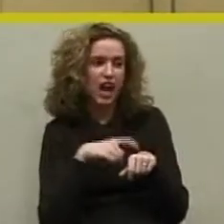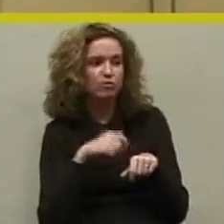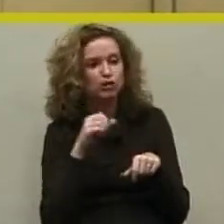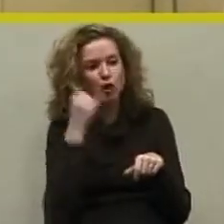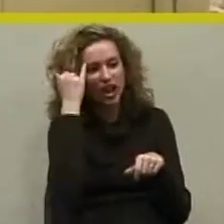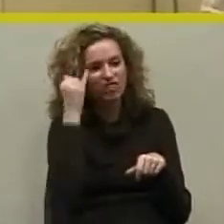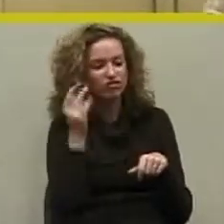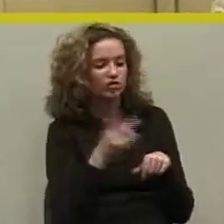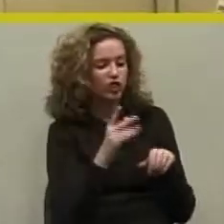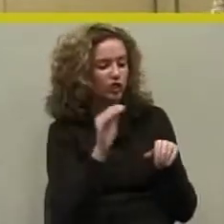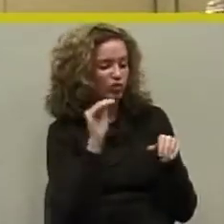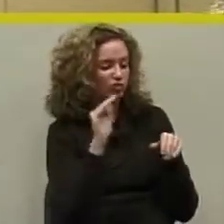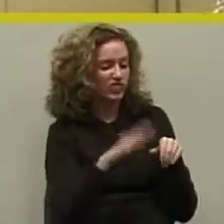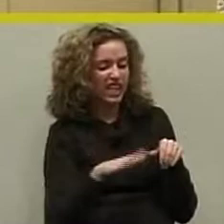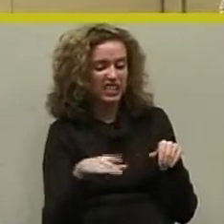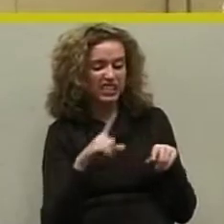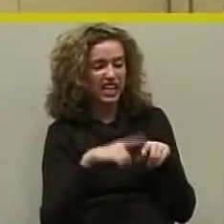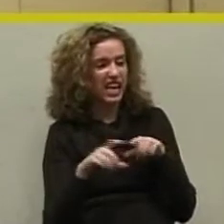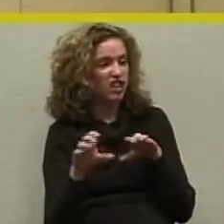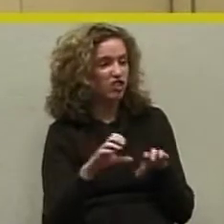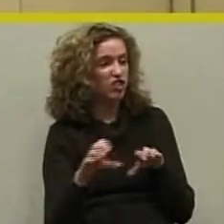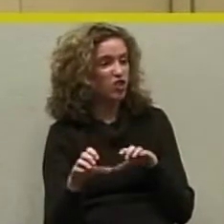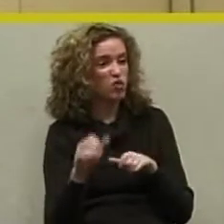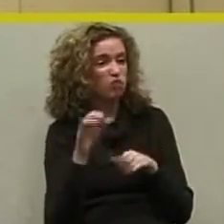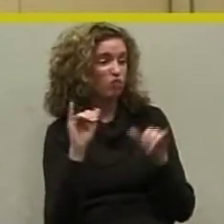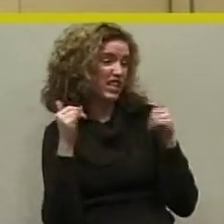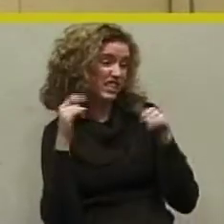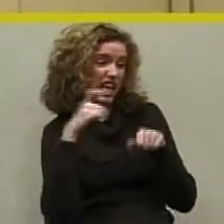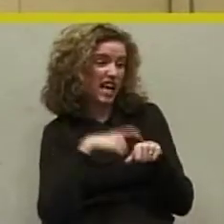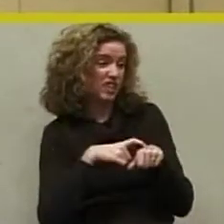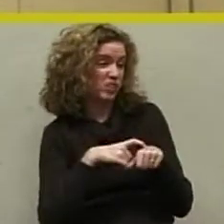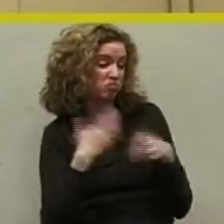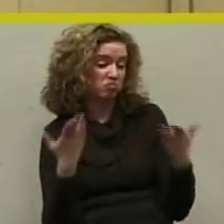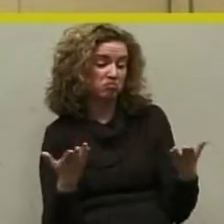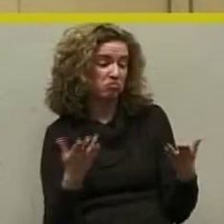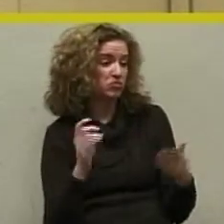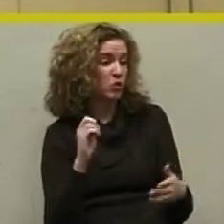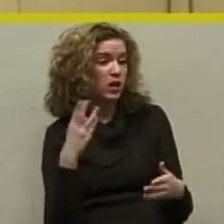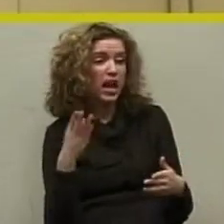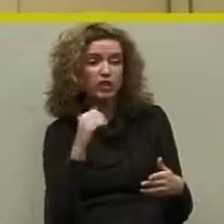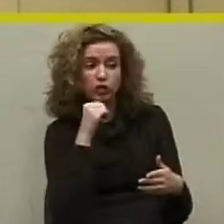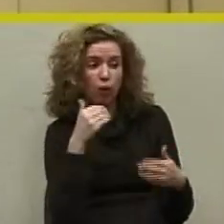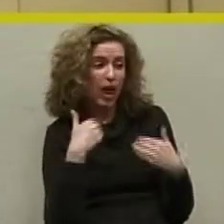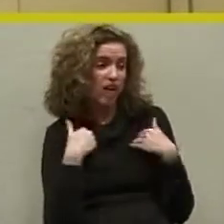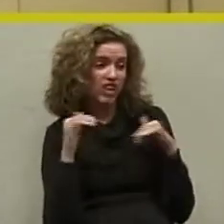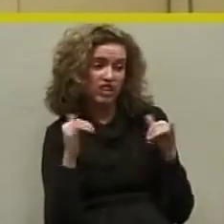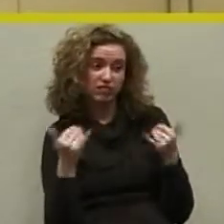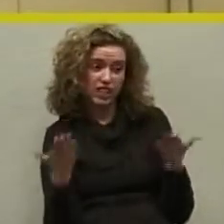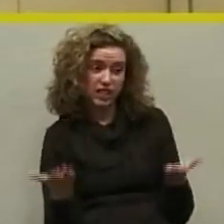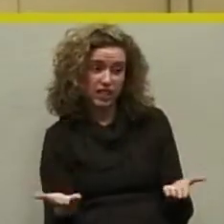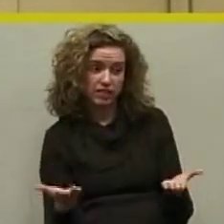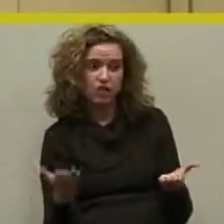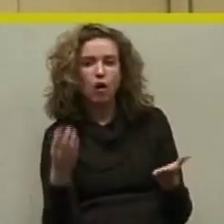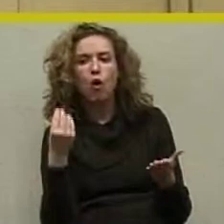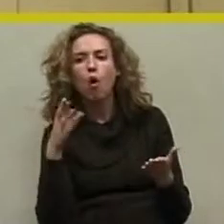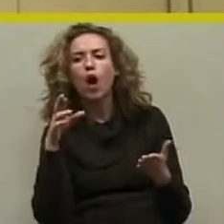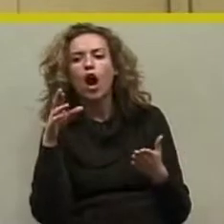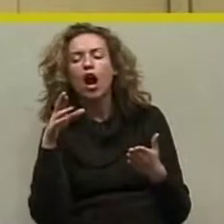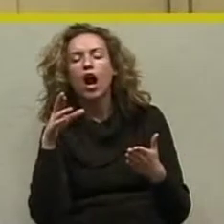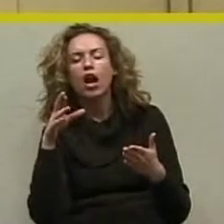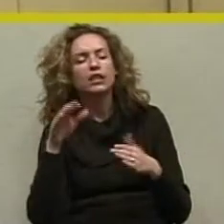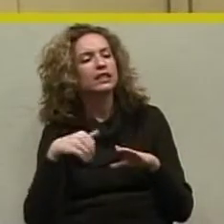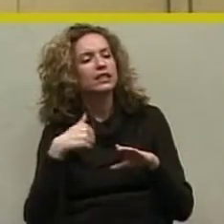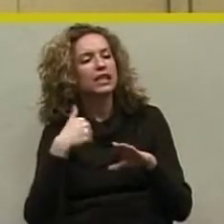well. Therefore, you don't get recess. Structure the unstructured time. Okay, you could structure